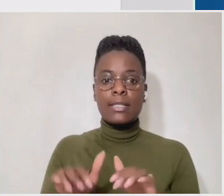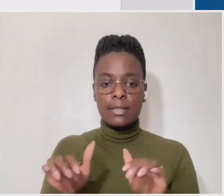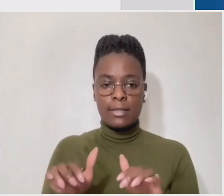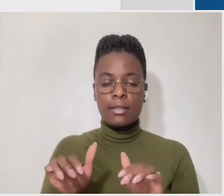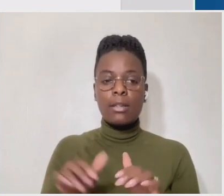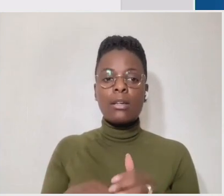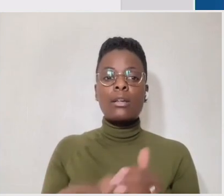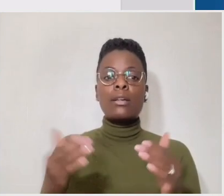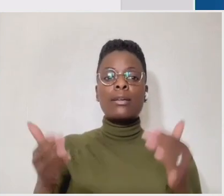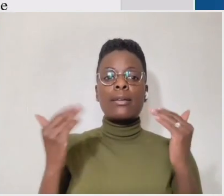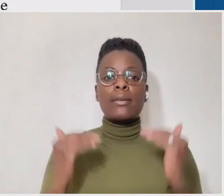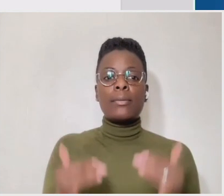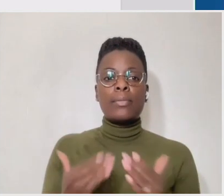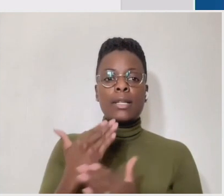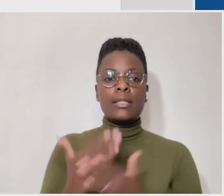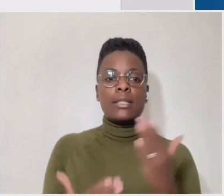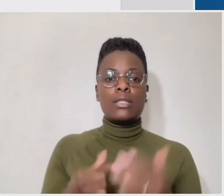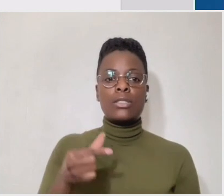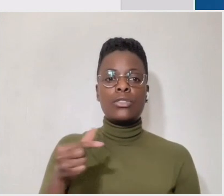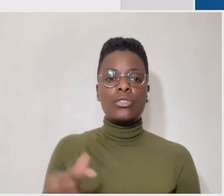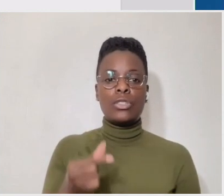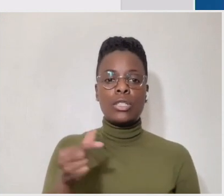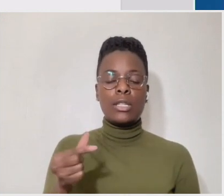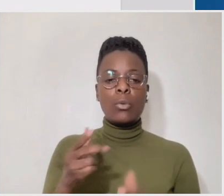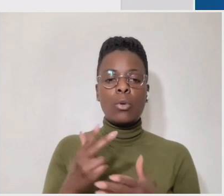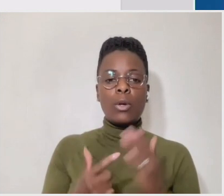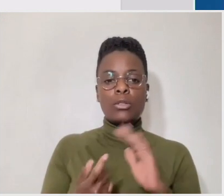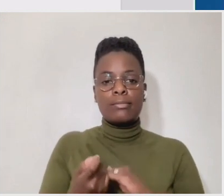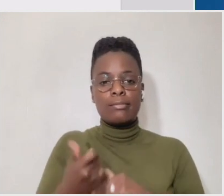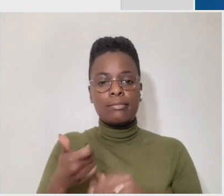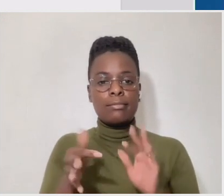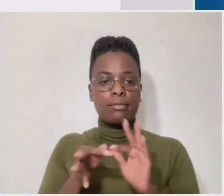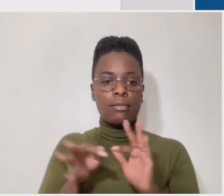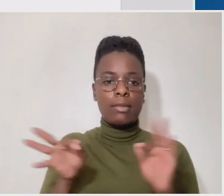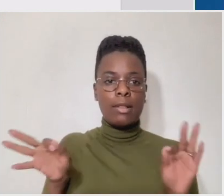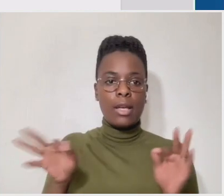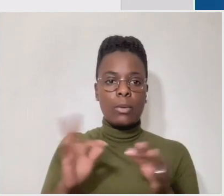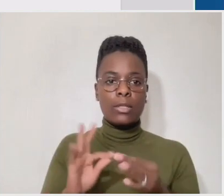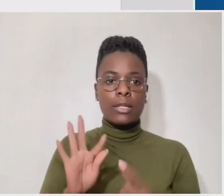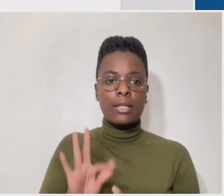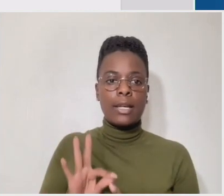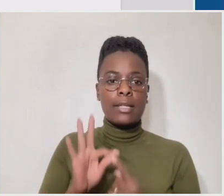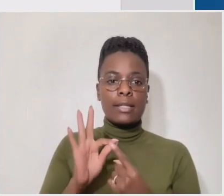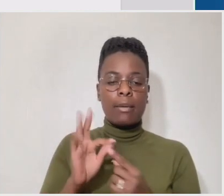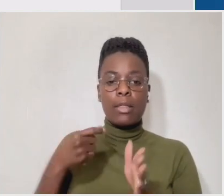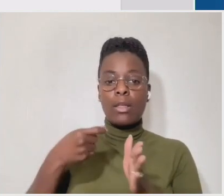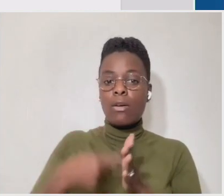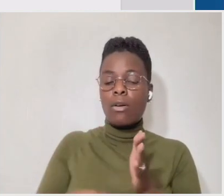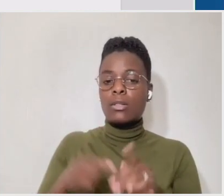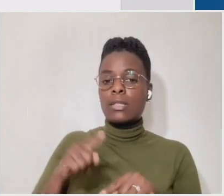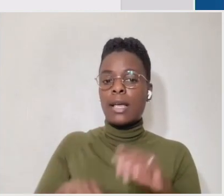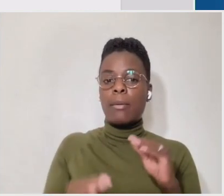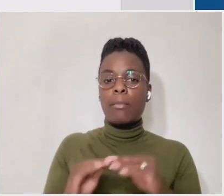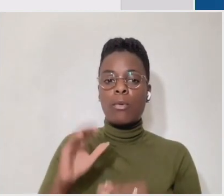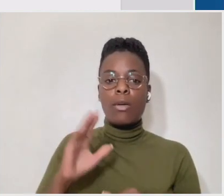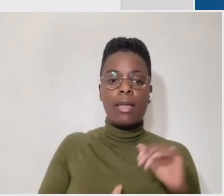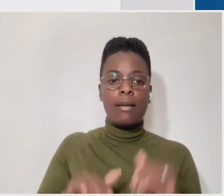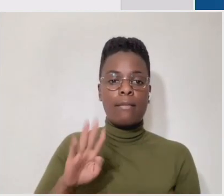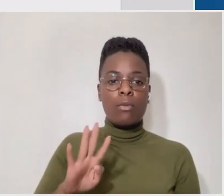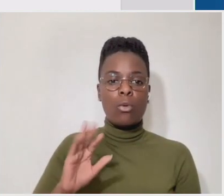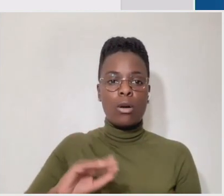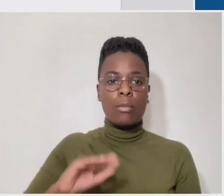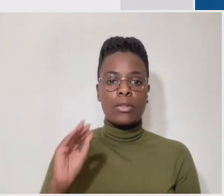G, we're looking to strike the language except that these costs may not exceed 4% of total